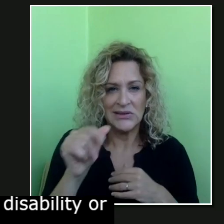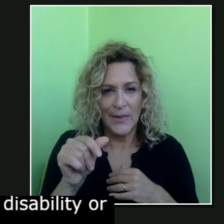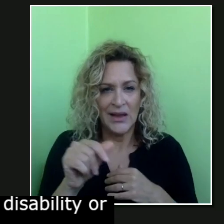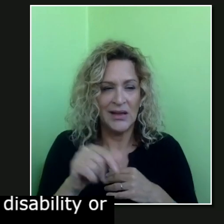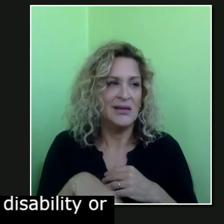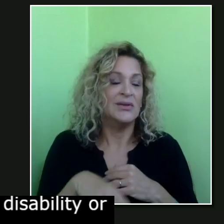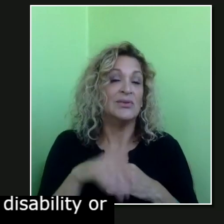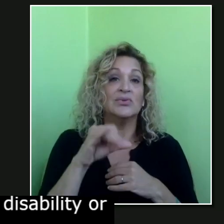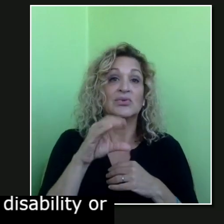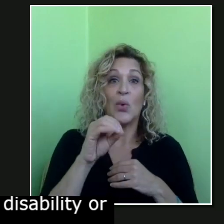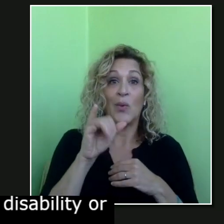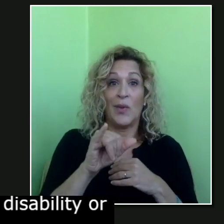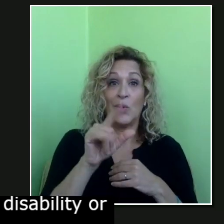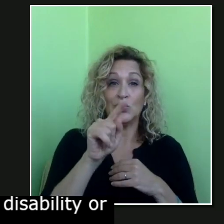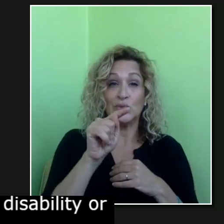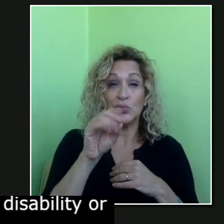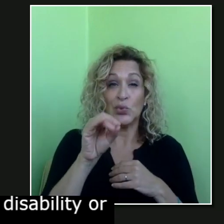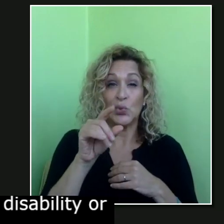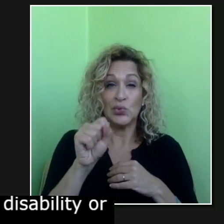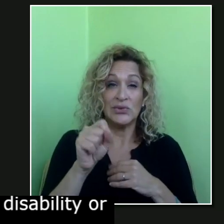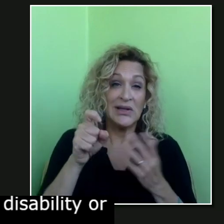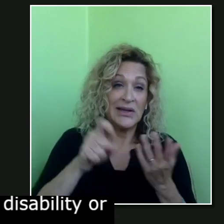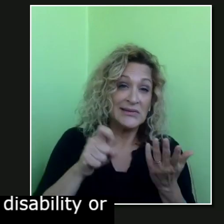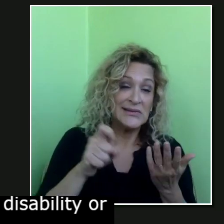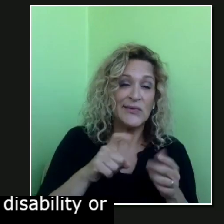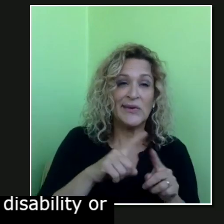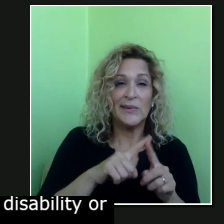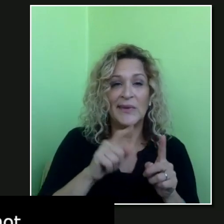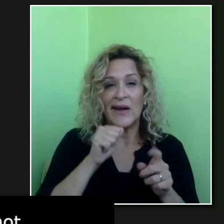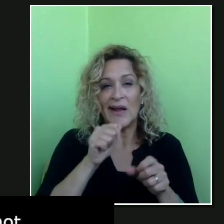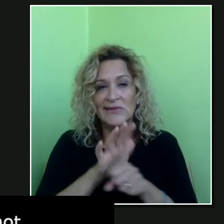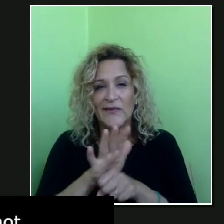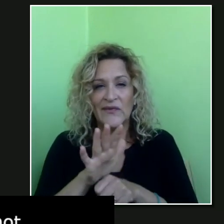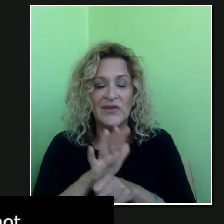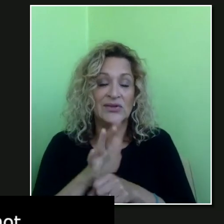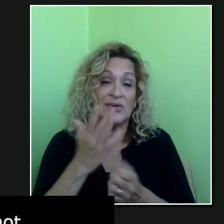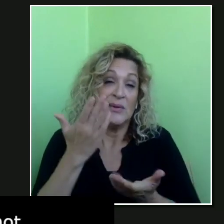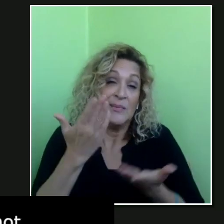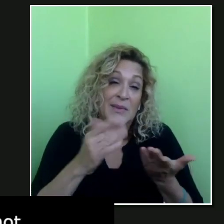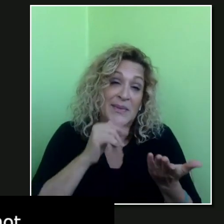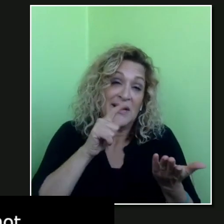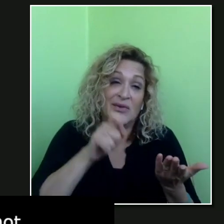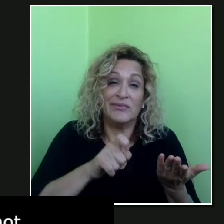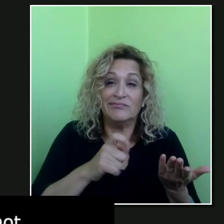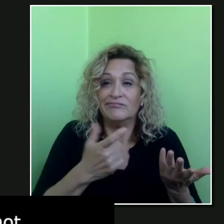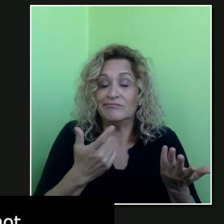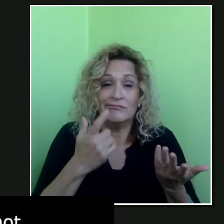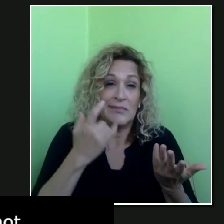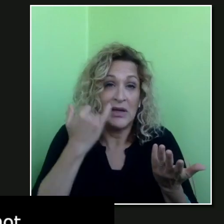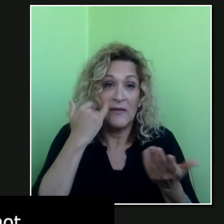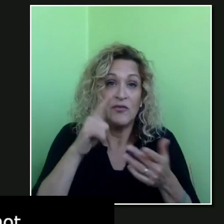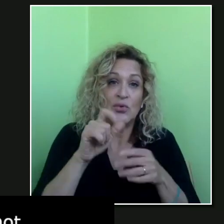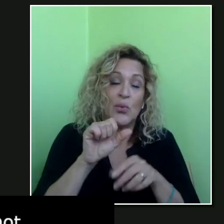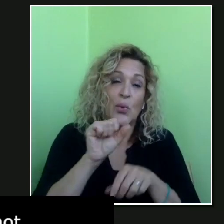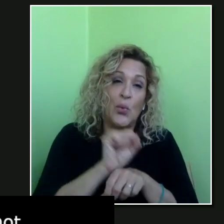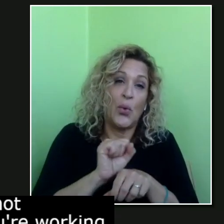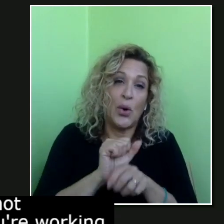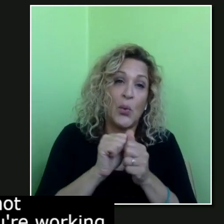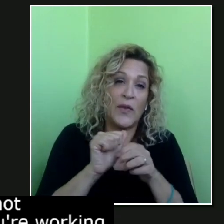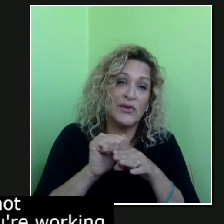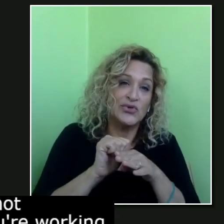necessary but not sufficient, and they may not even be necessary if you're working with a trained checker. They'll have their own tools plus their